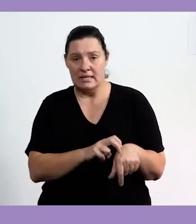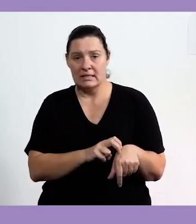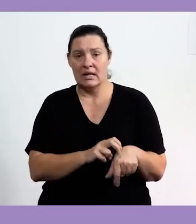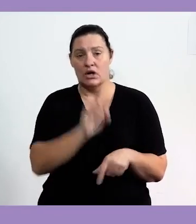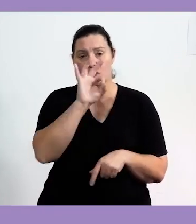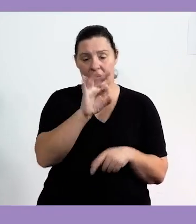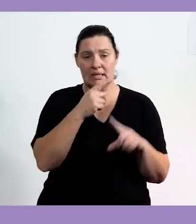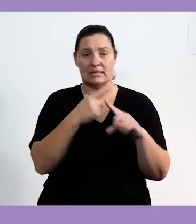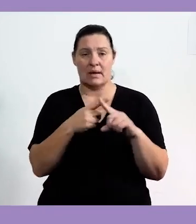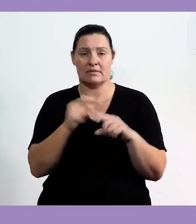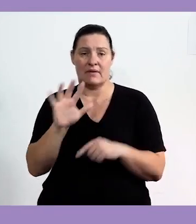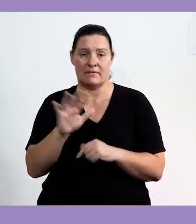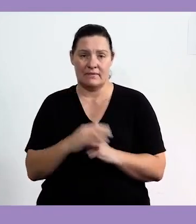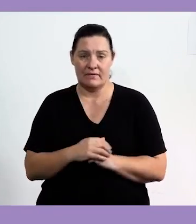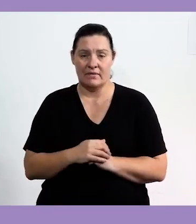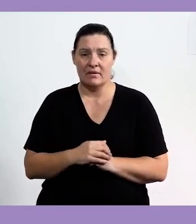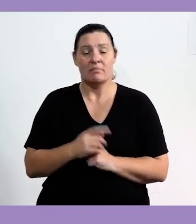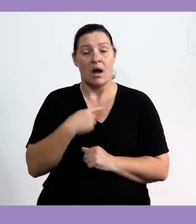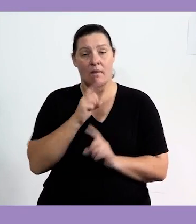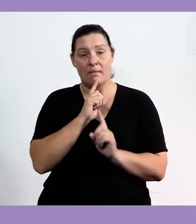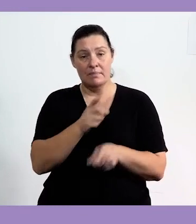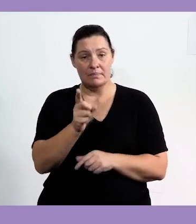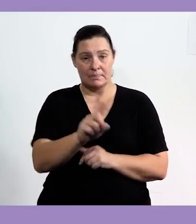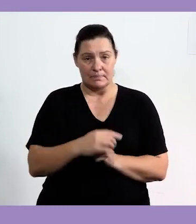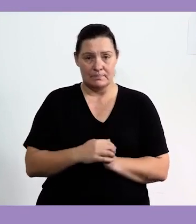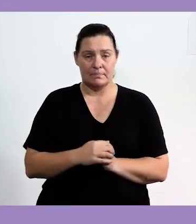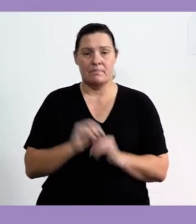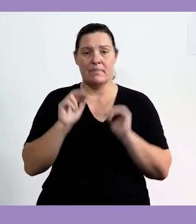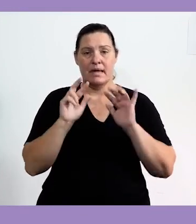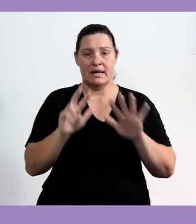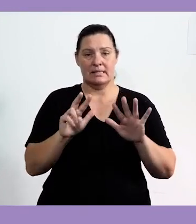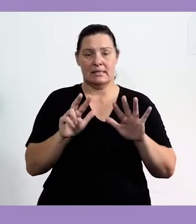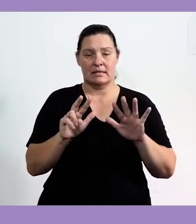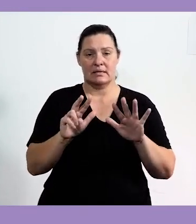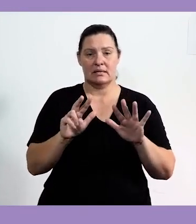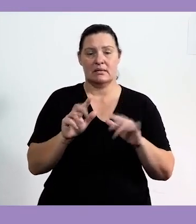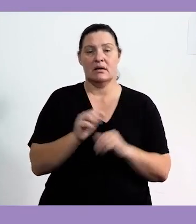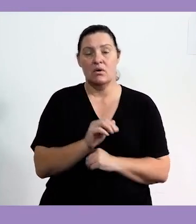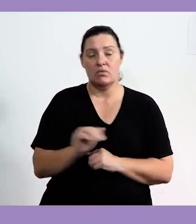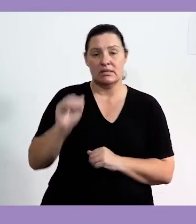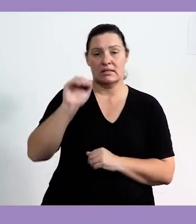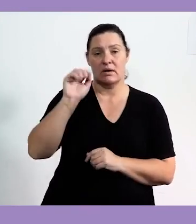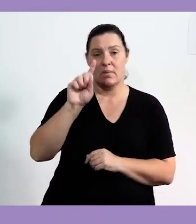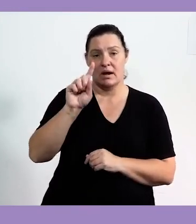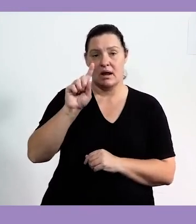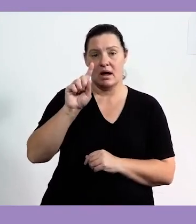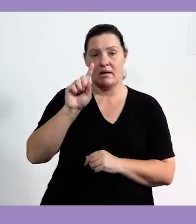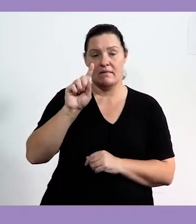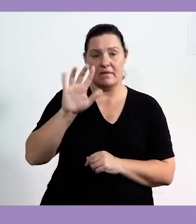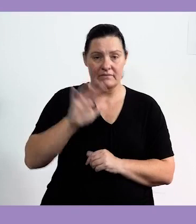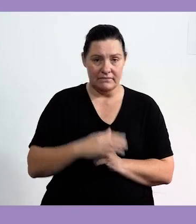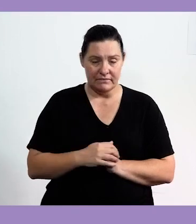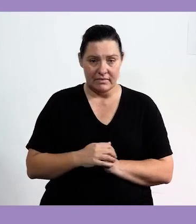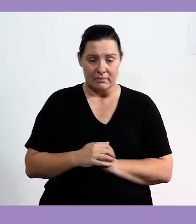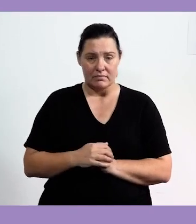going to multiply 3 with 5. And our answer here is going to be 8 raised to the exponent